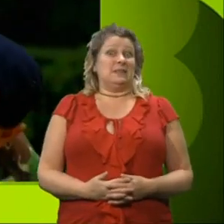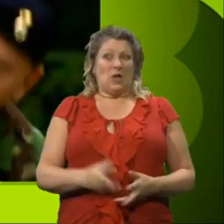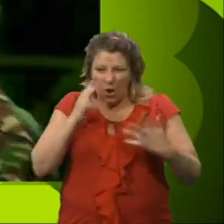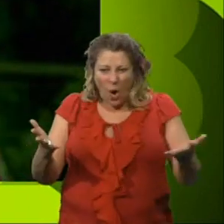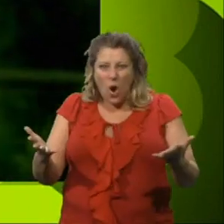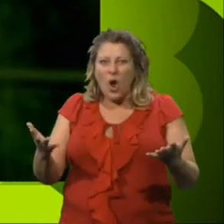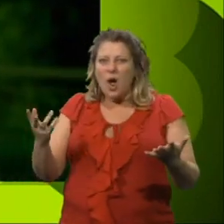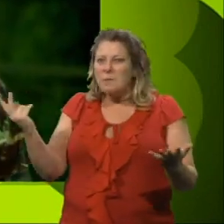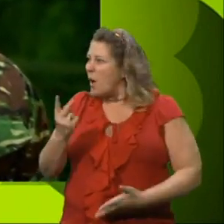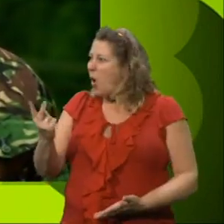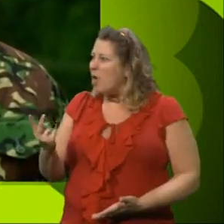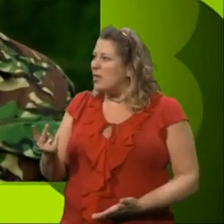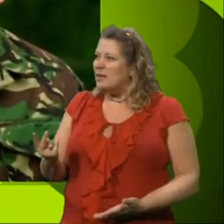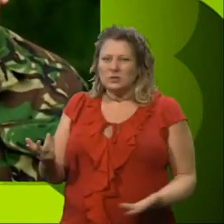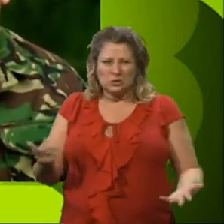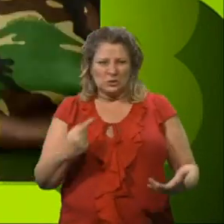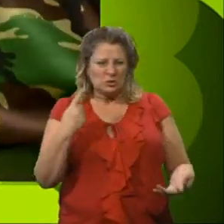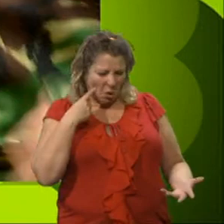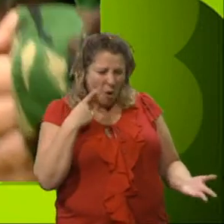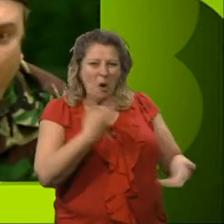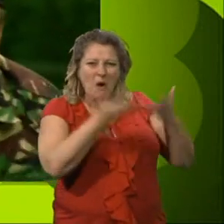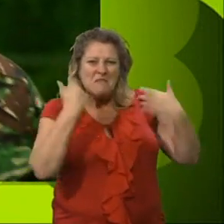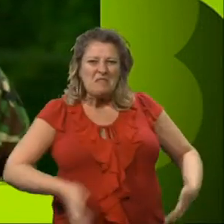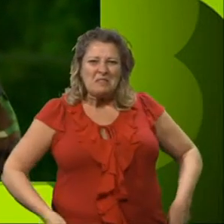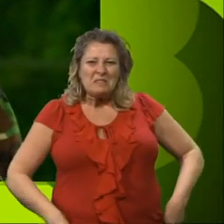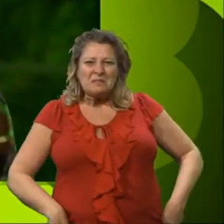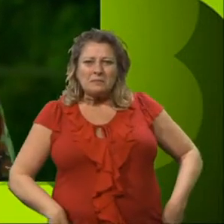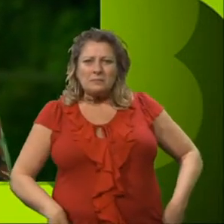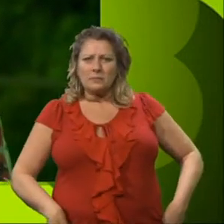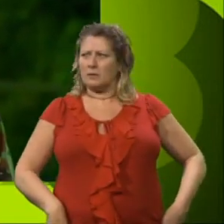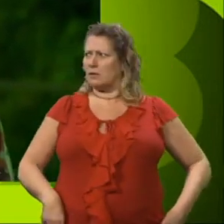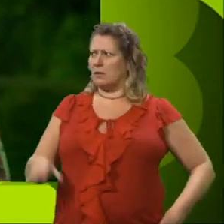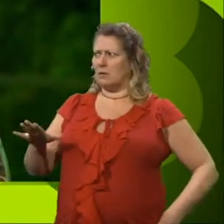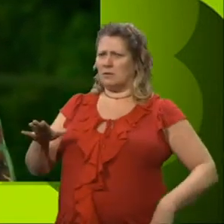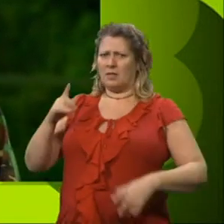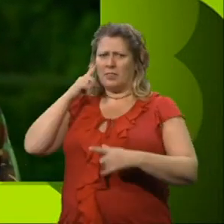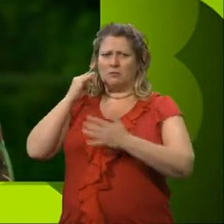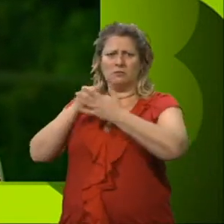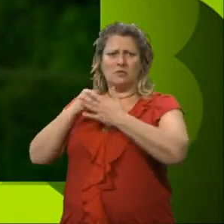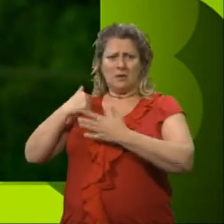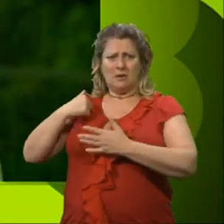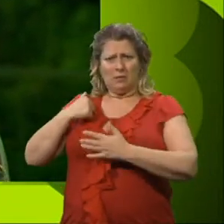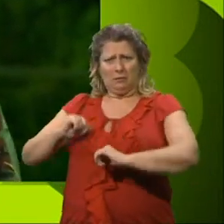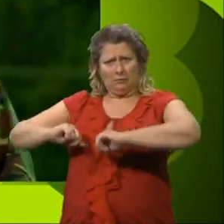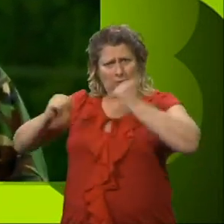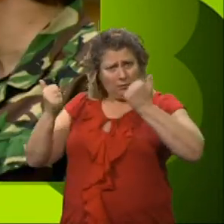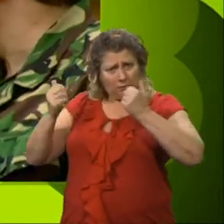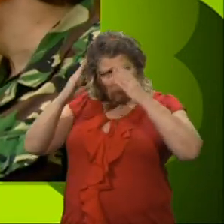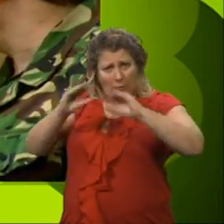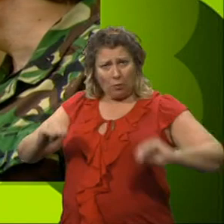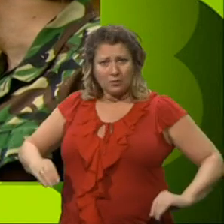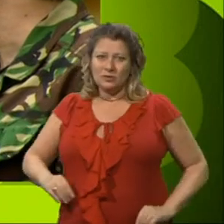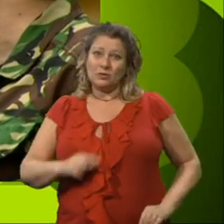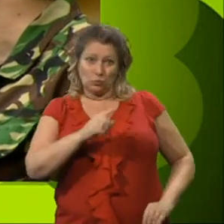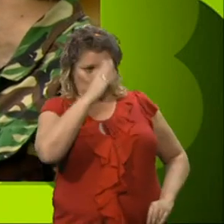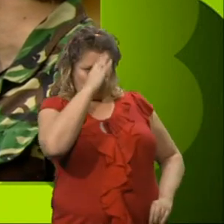Look at you! You're soft! Oh! I think there's been a bit of a mix-up. I am a top reporter. You report